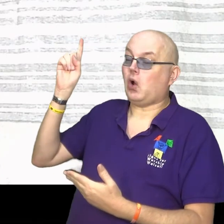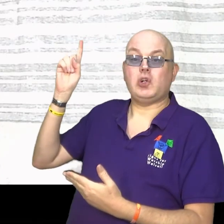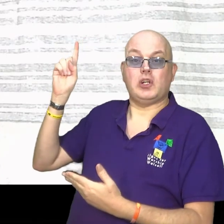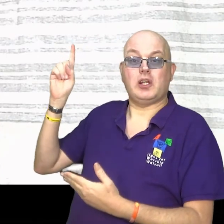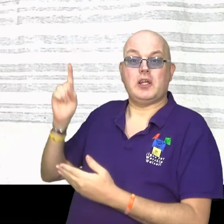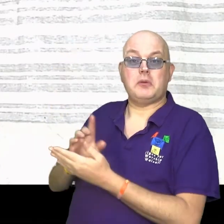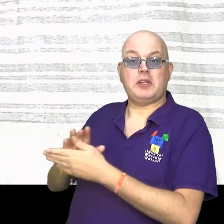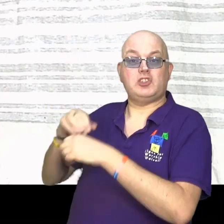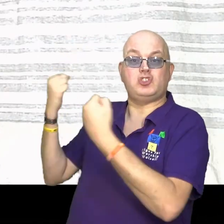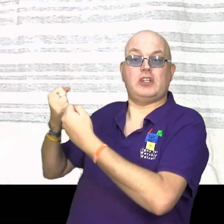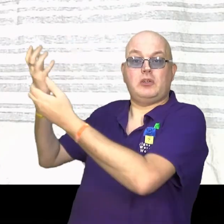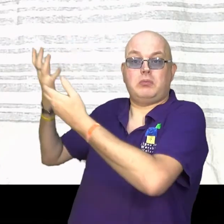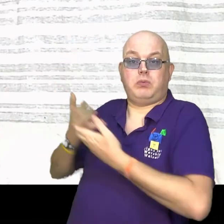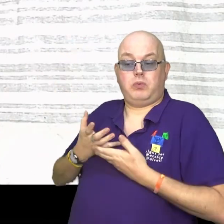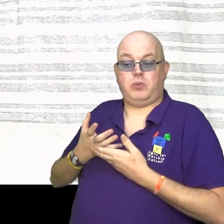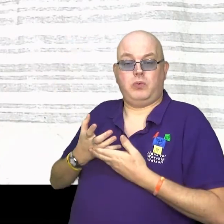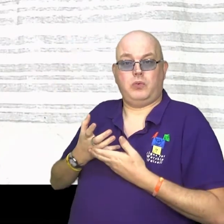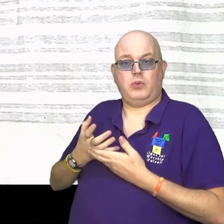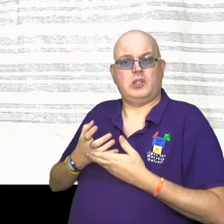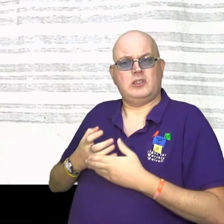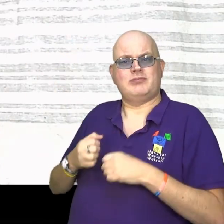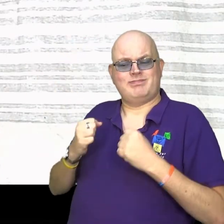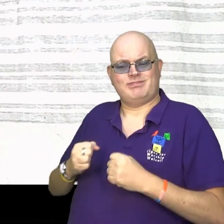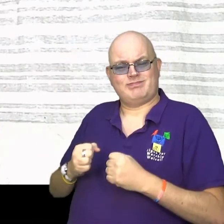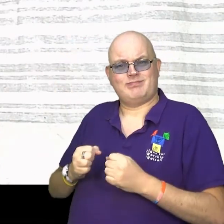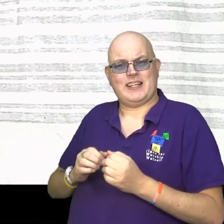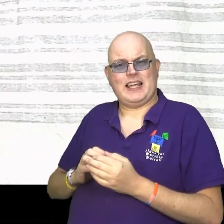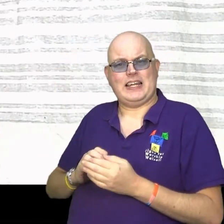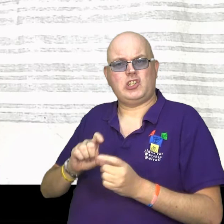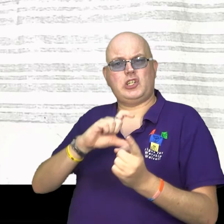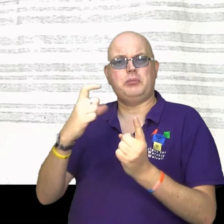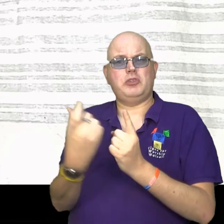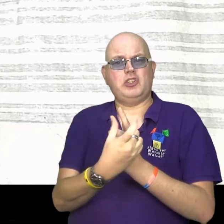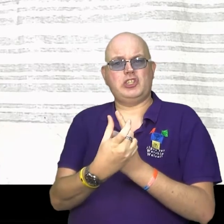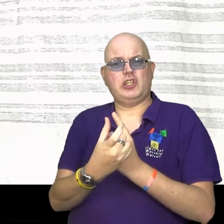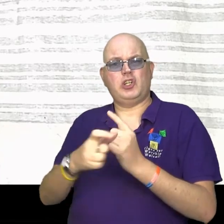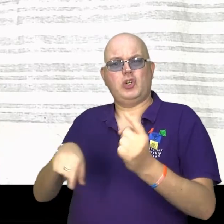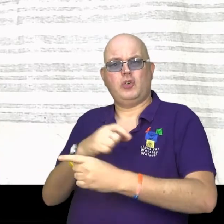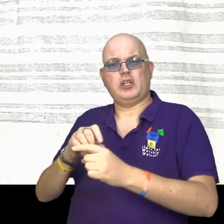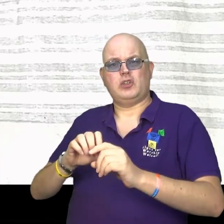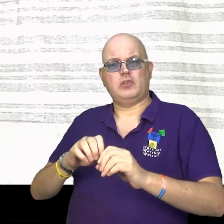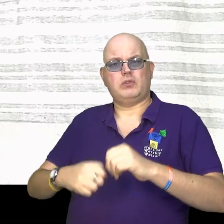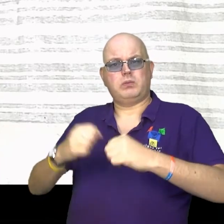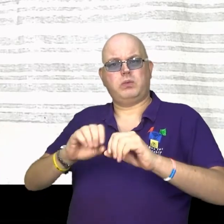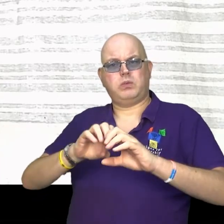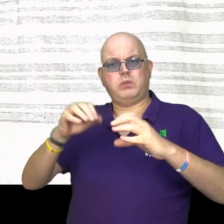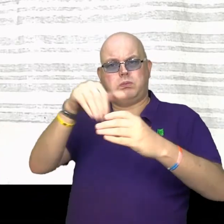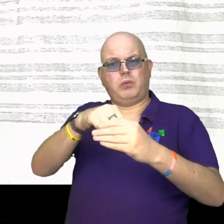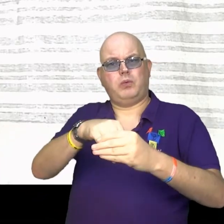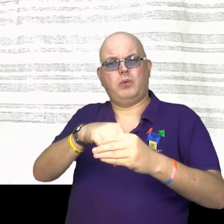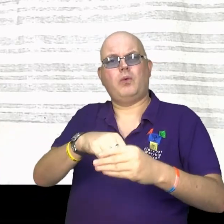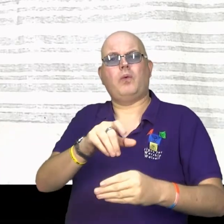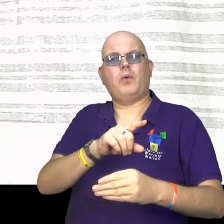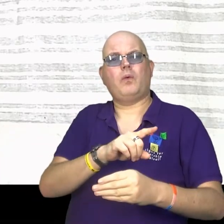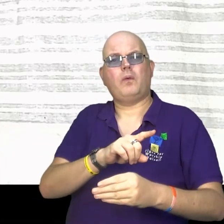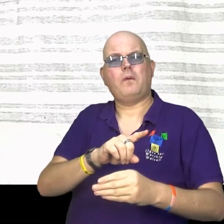problems and who builds a community in which we can find comfort. We don't need to let our problems obscure our vision,